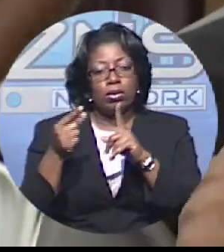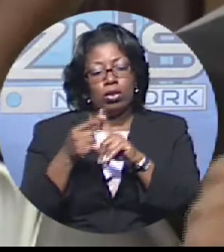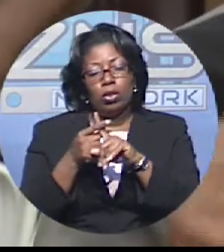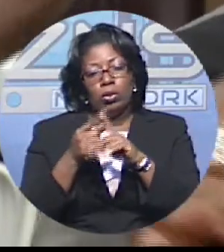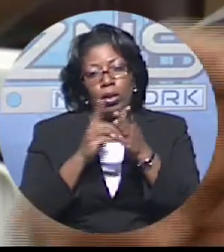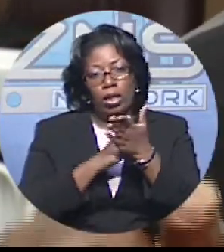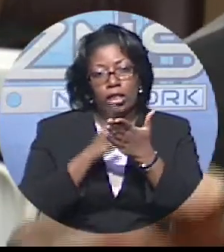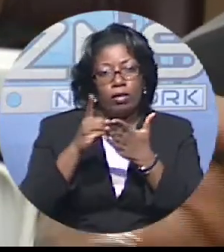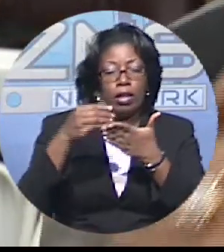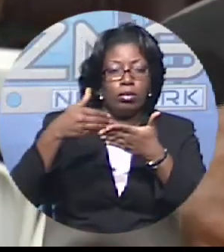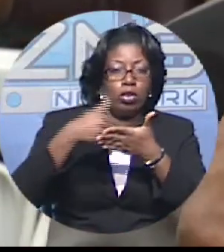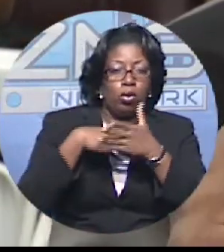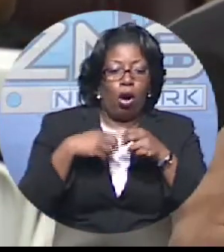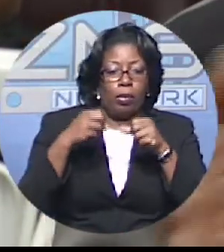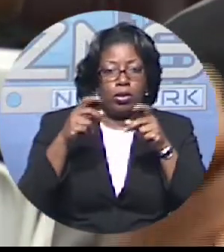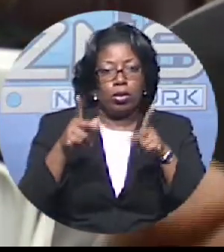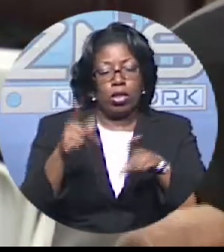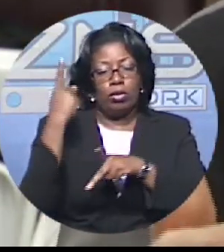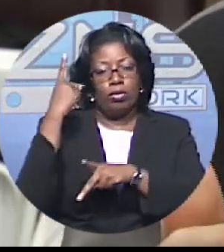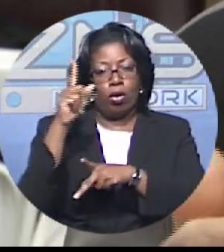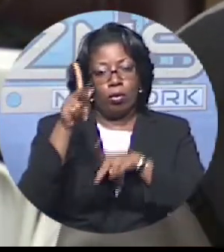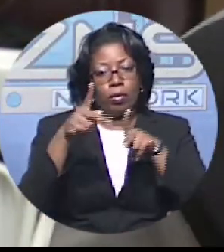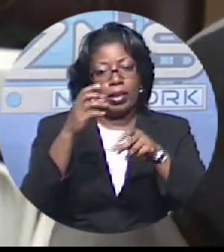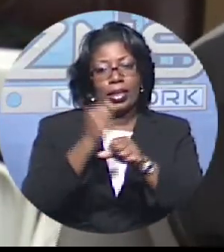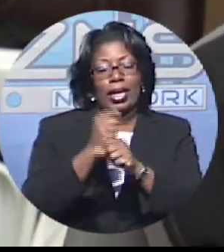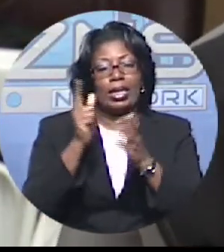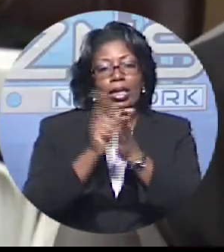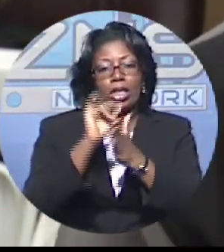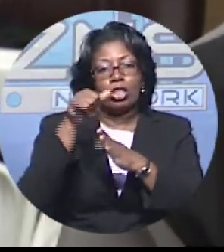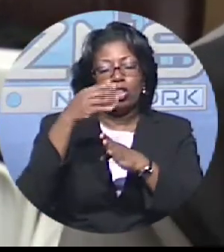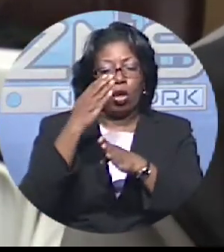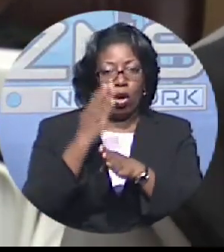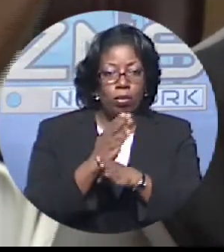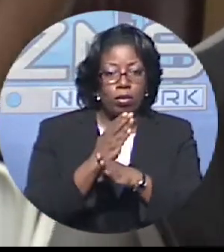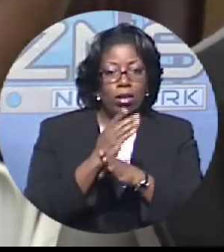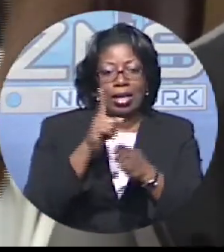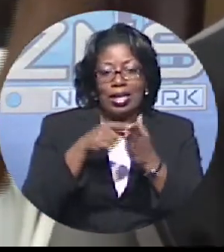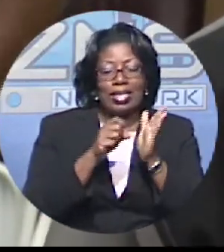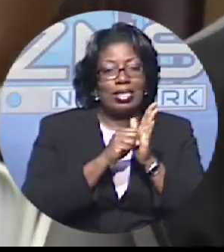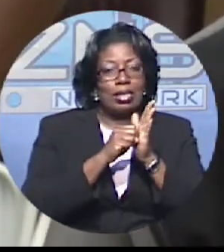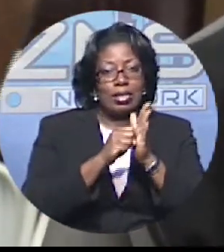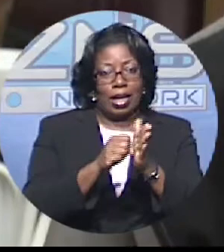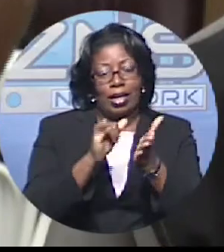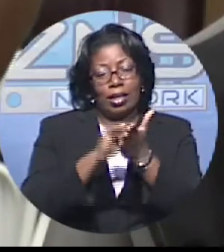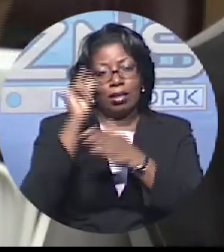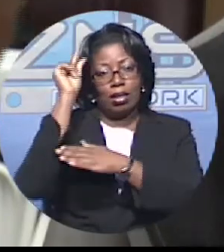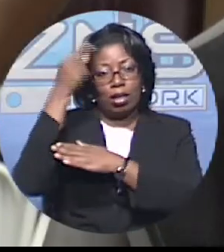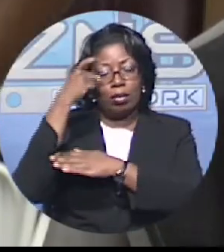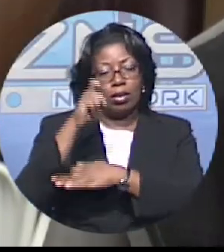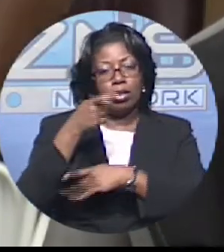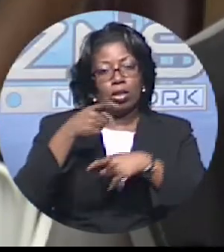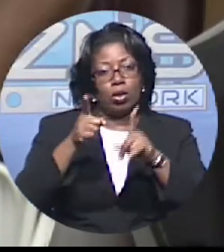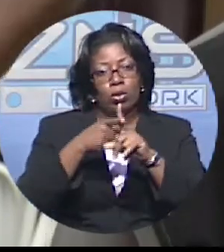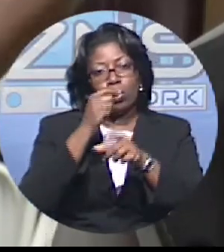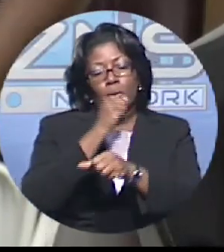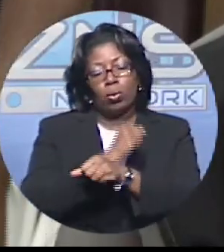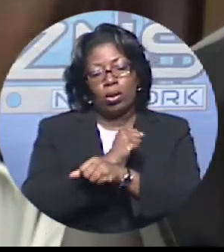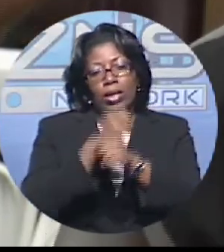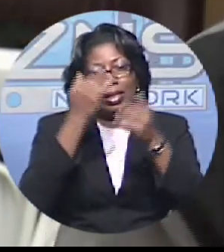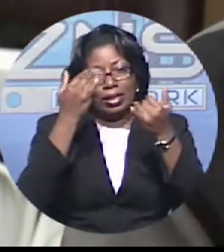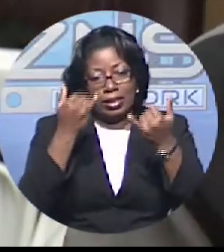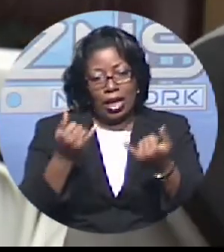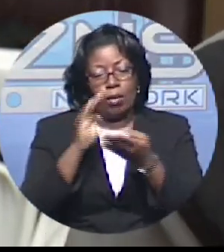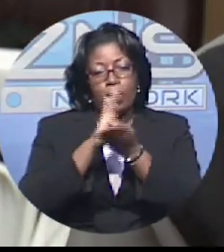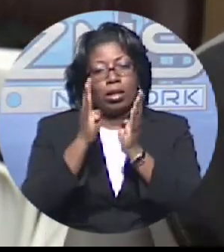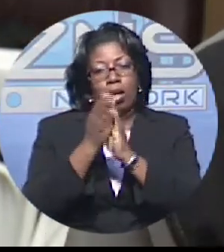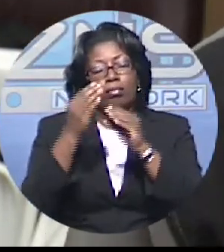developing new opportunities for people to get legal jobs. I think this is a sign that the government needs to go to work now, and that they need to